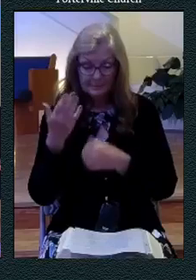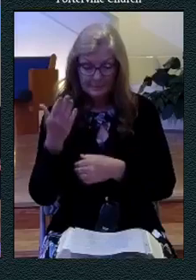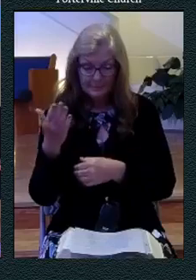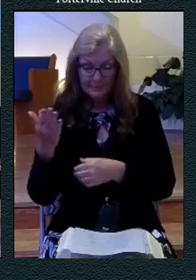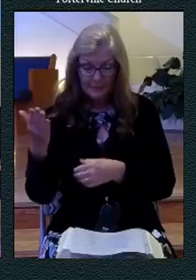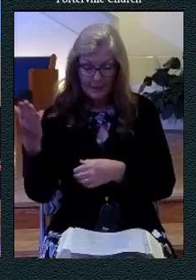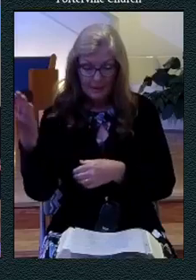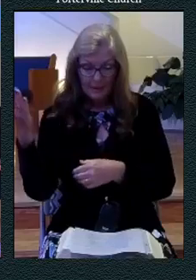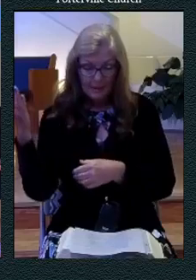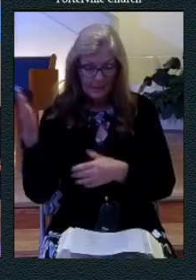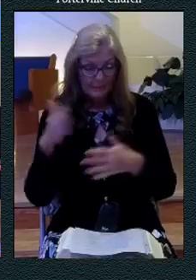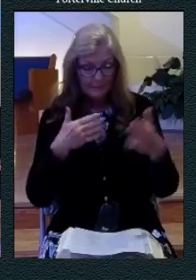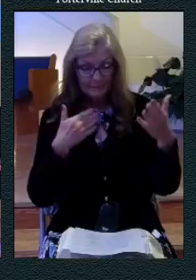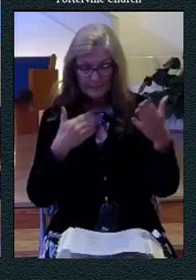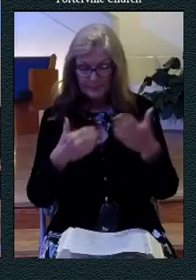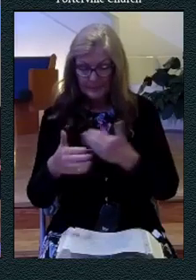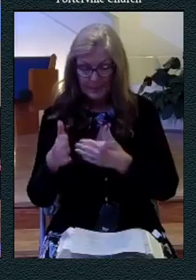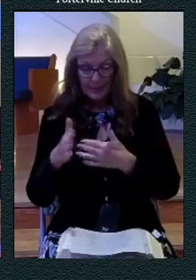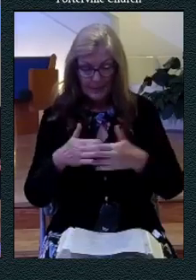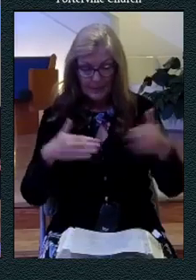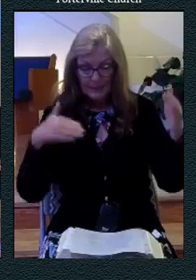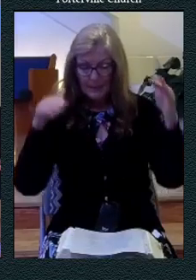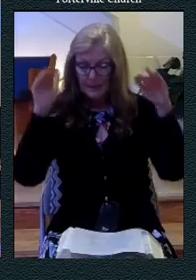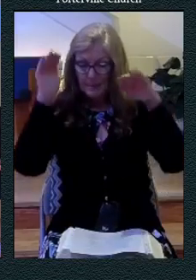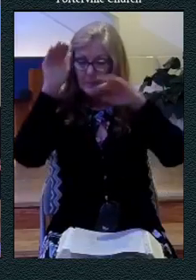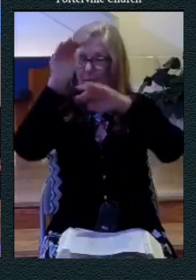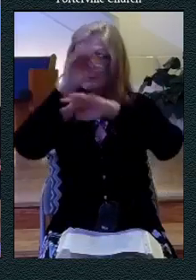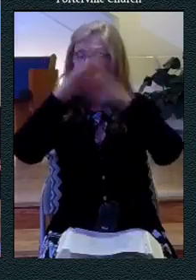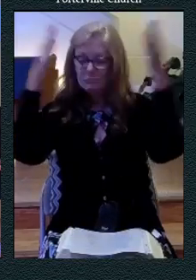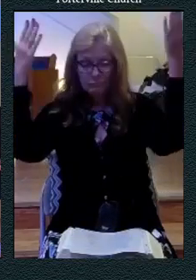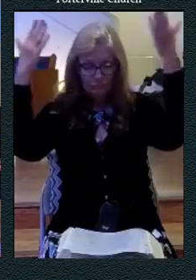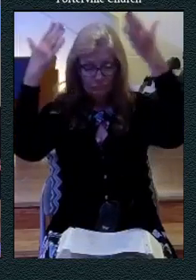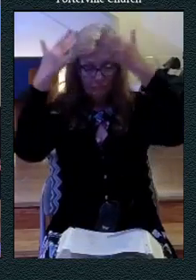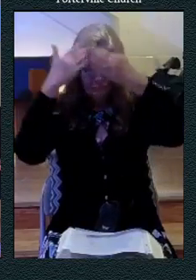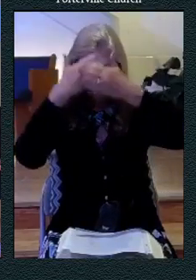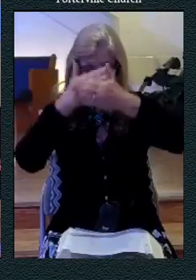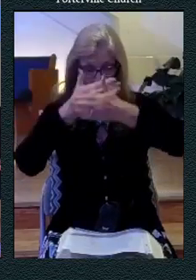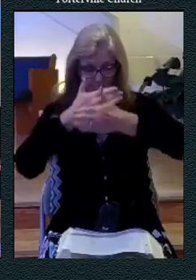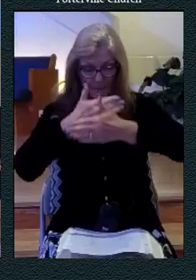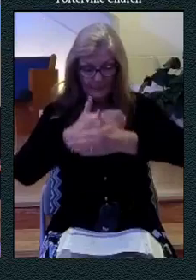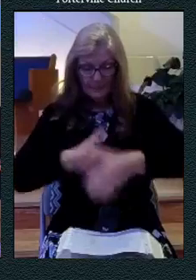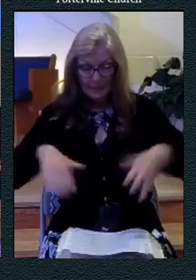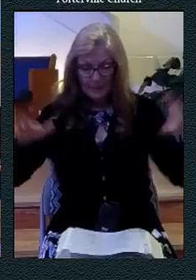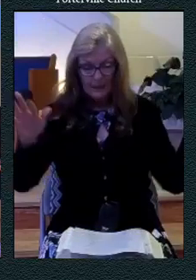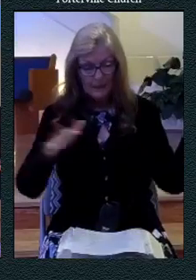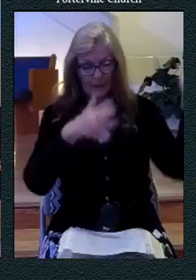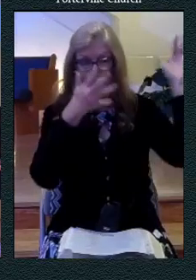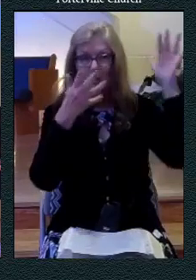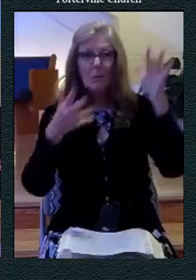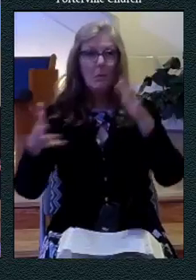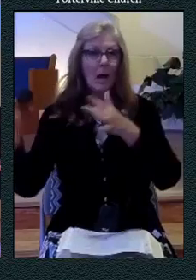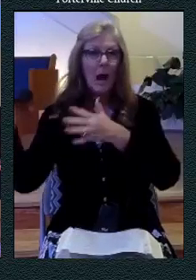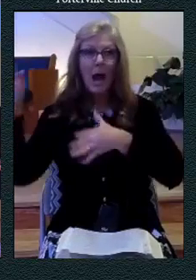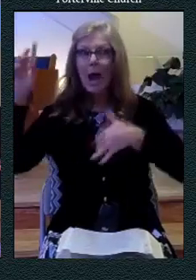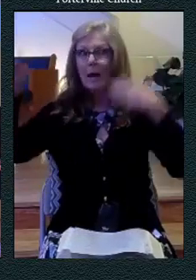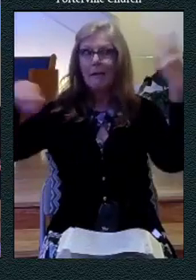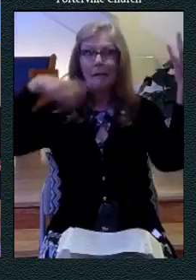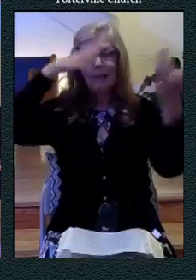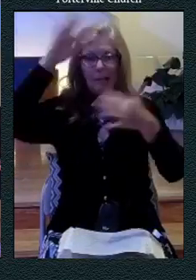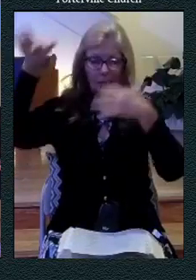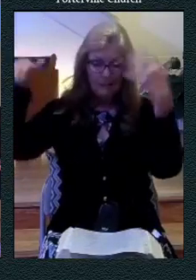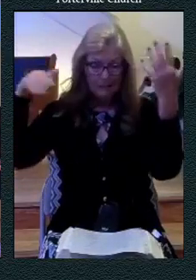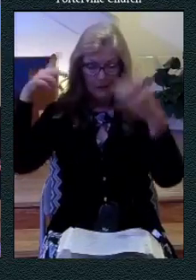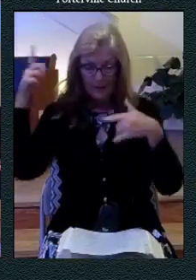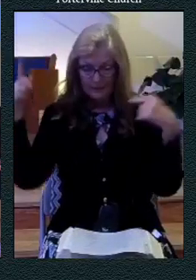abiding. Though the night deepens and tempests are